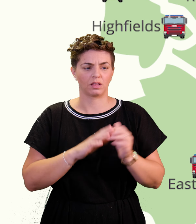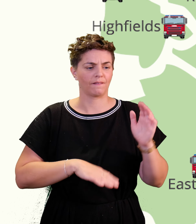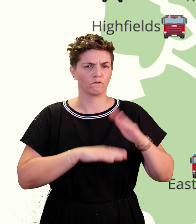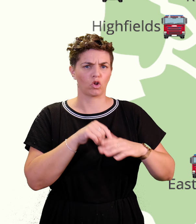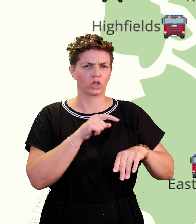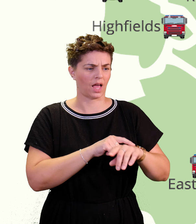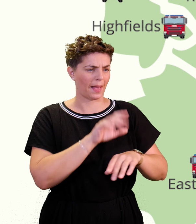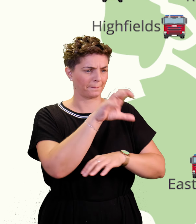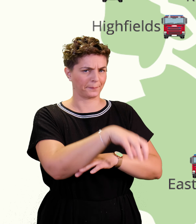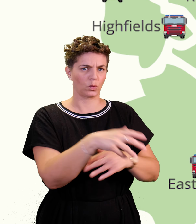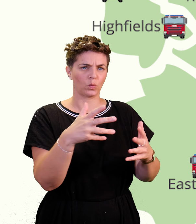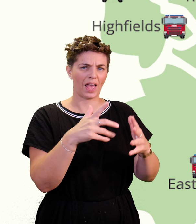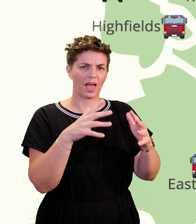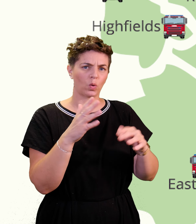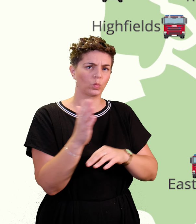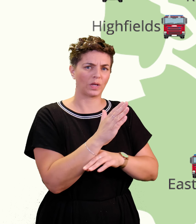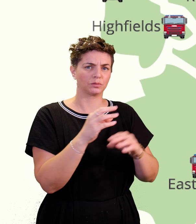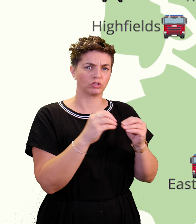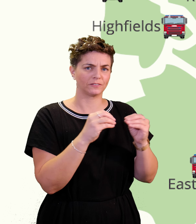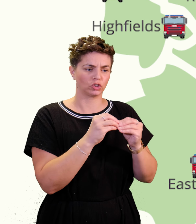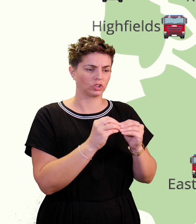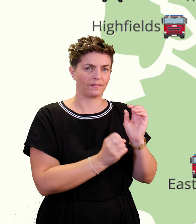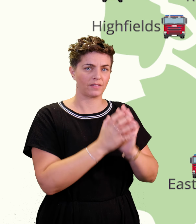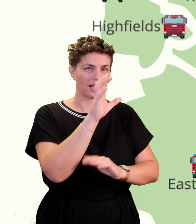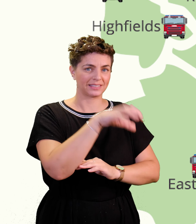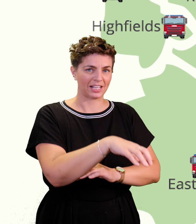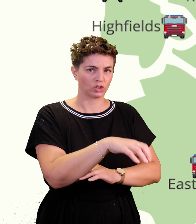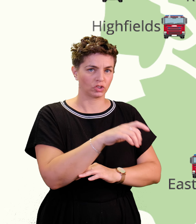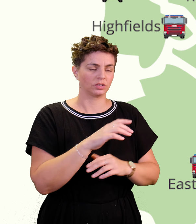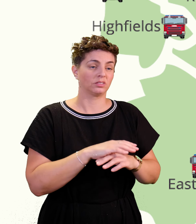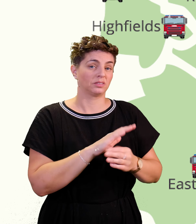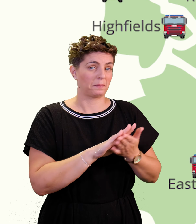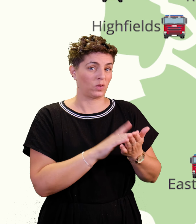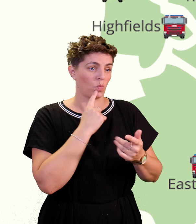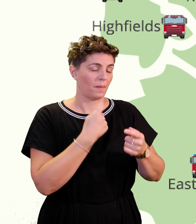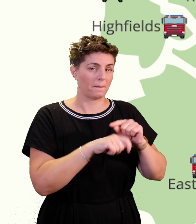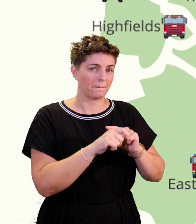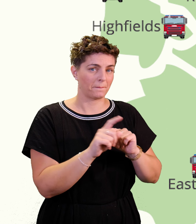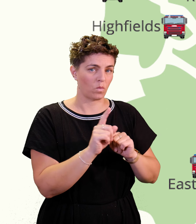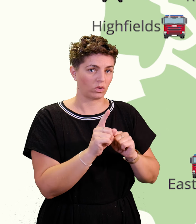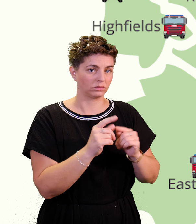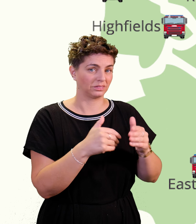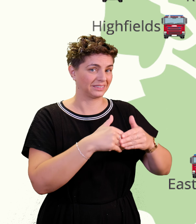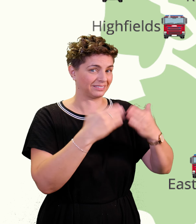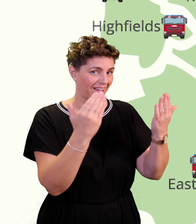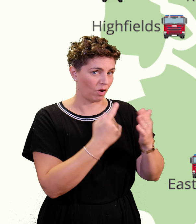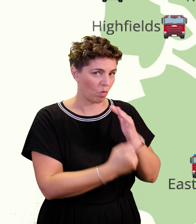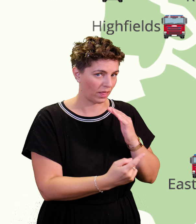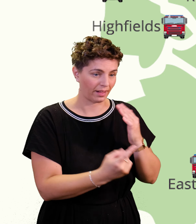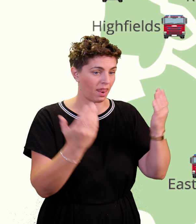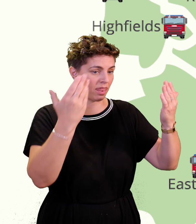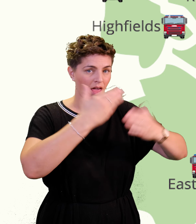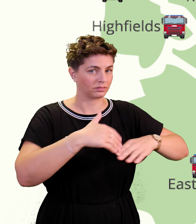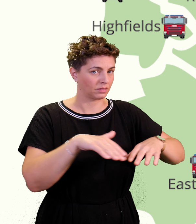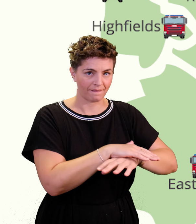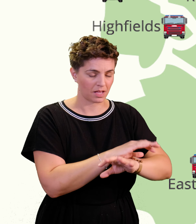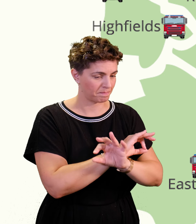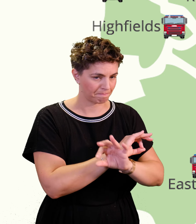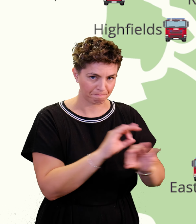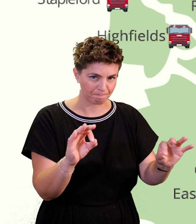establishment from West Bridgeford fire station, and that will become day crew only. There will be no night cover there at West Bridgeford fire